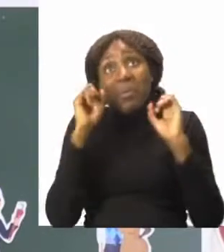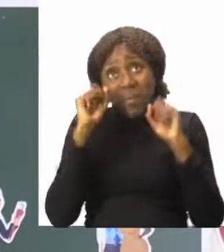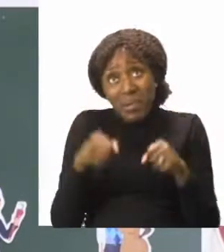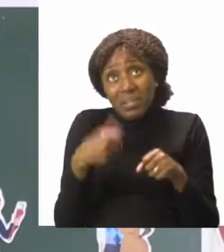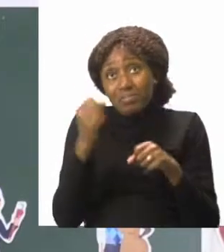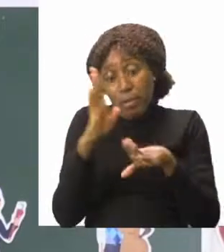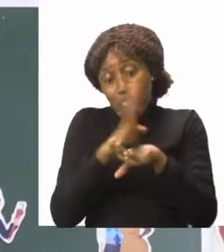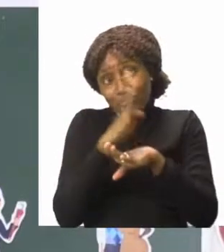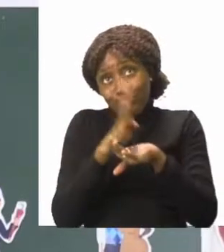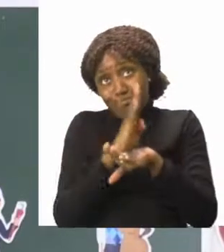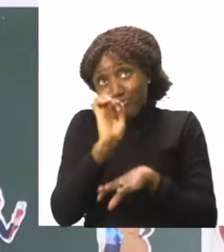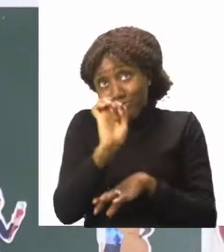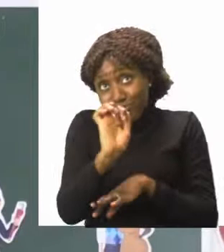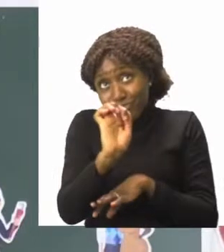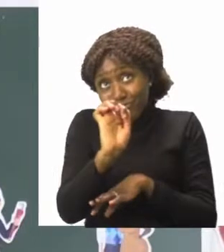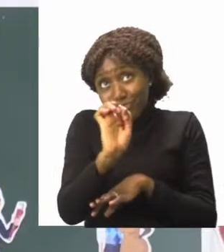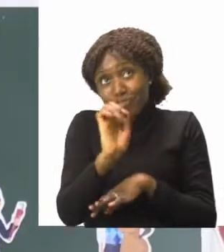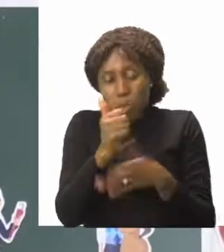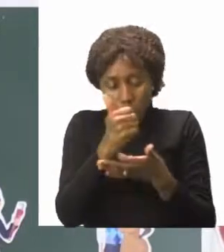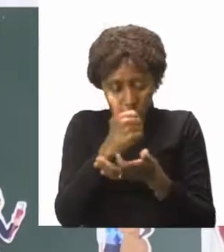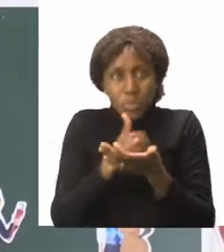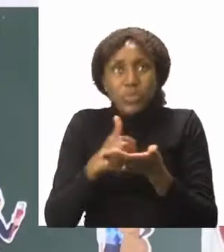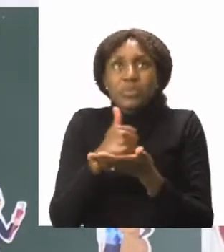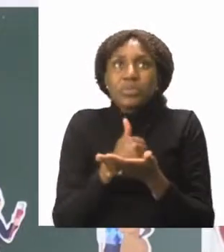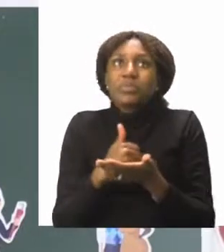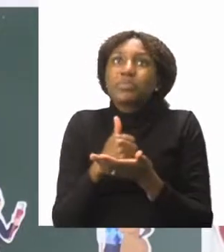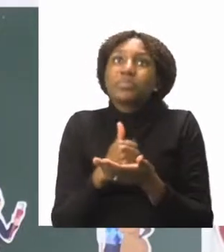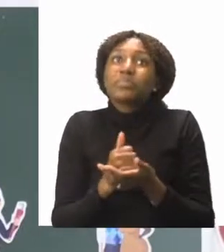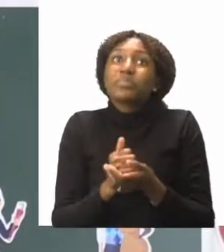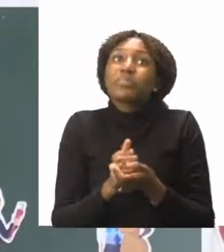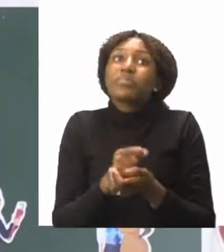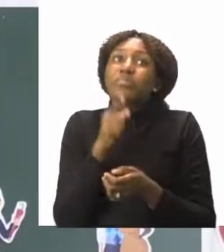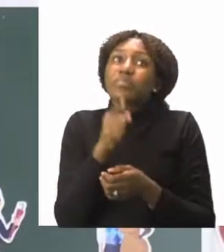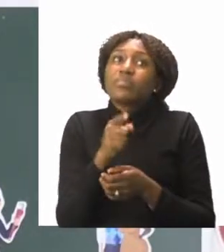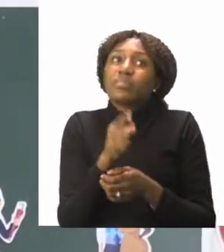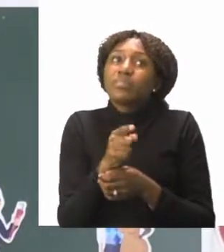your own cleaning company. That type of person is called